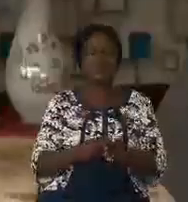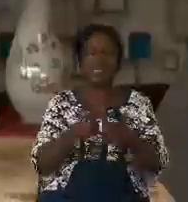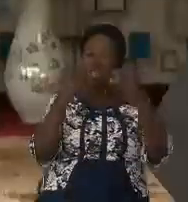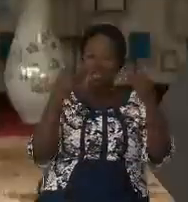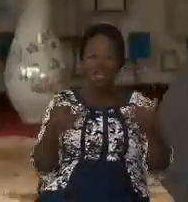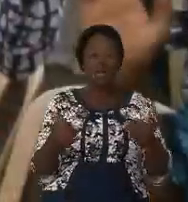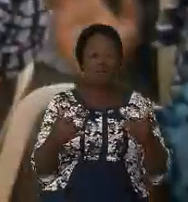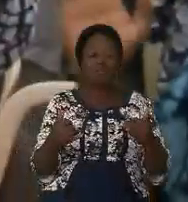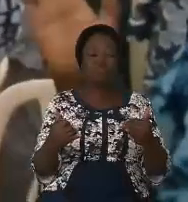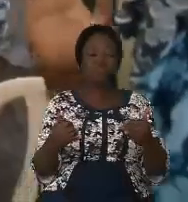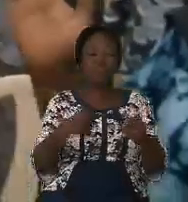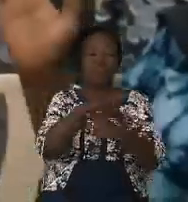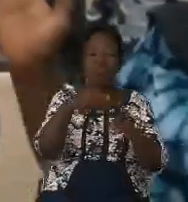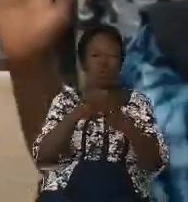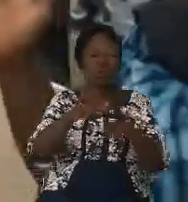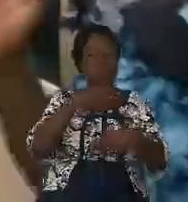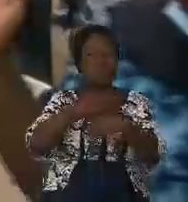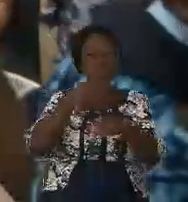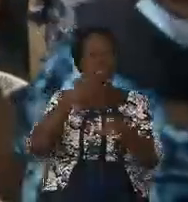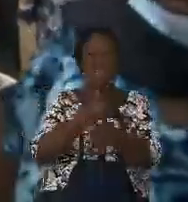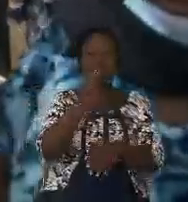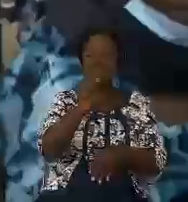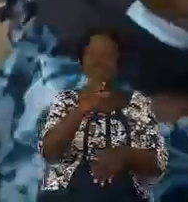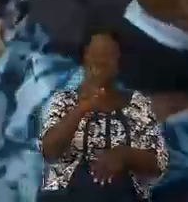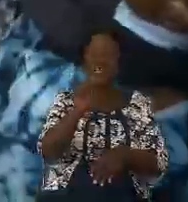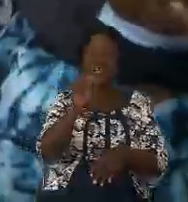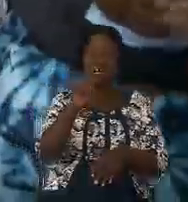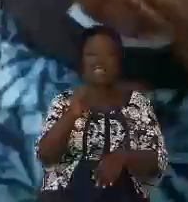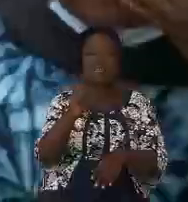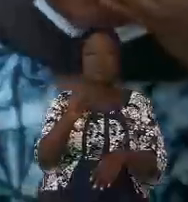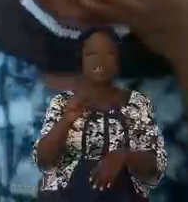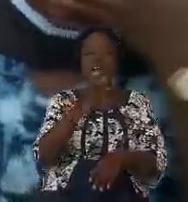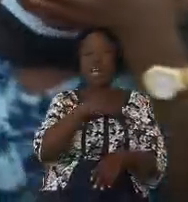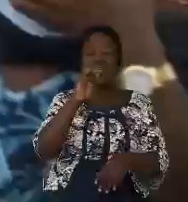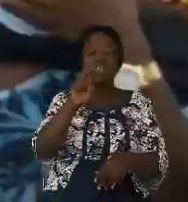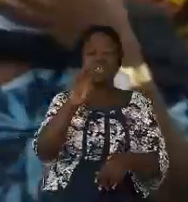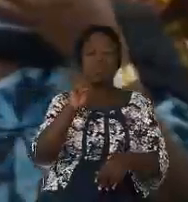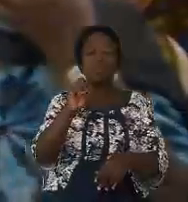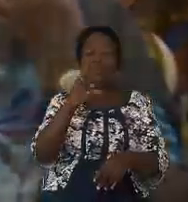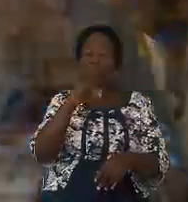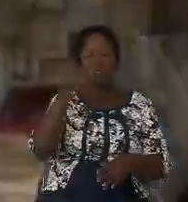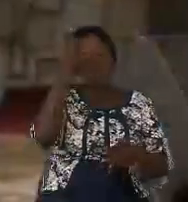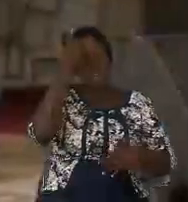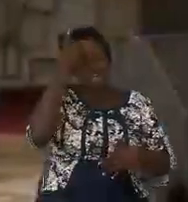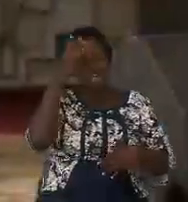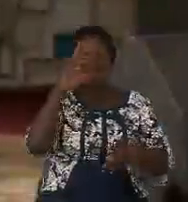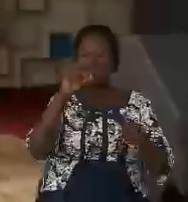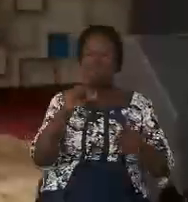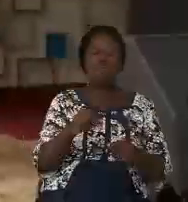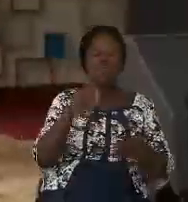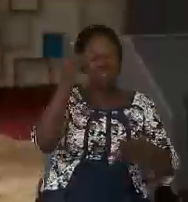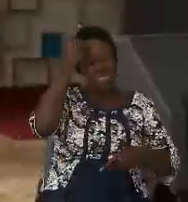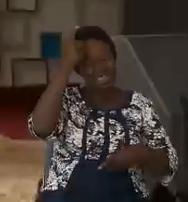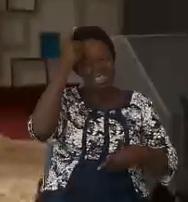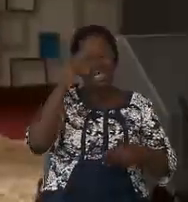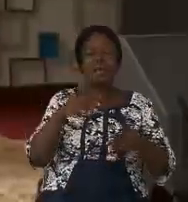in Jesus' name. Now, when you created Adam and Eve, there's no sickness, there's